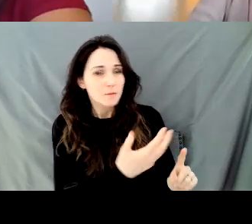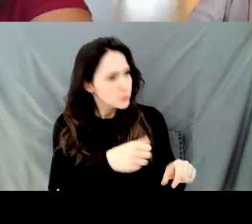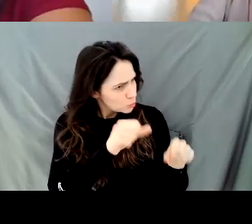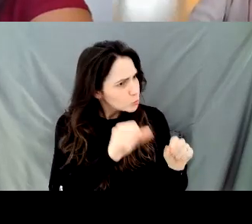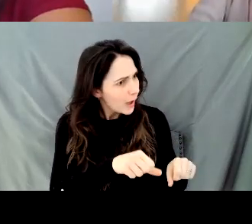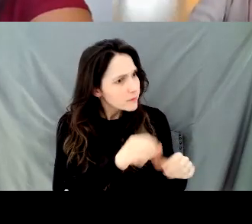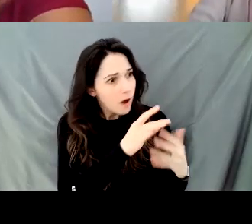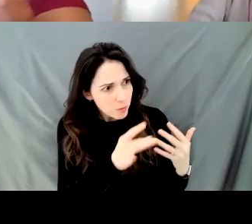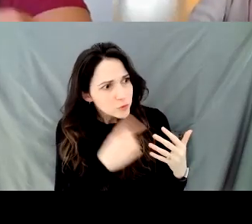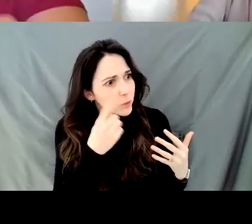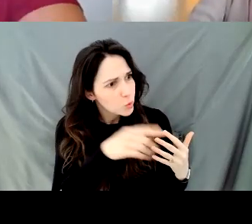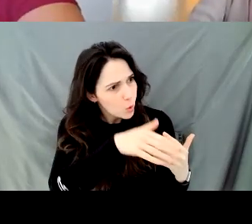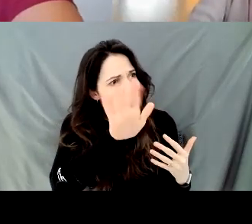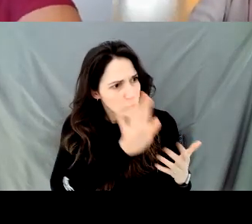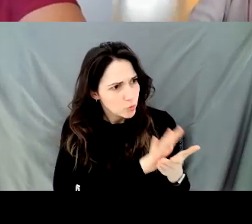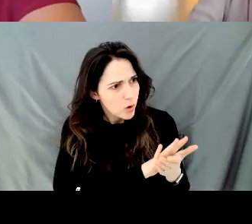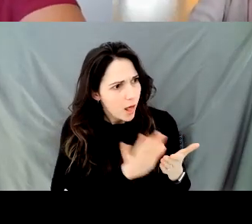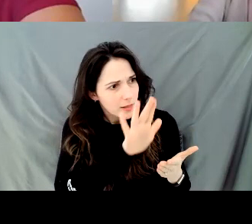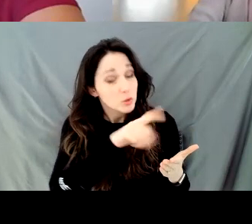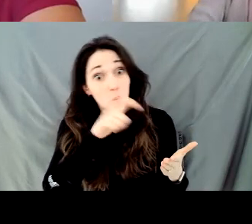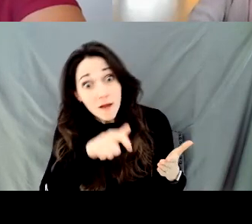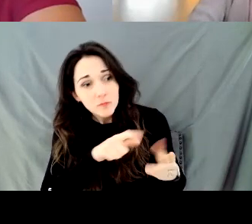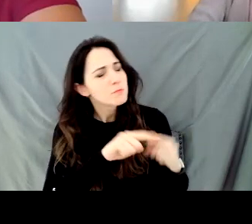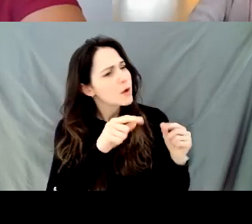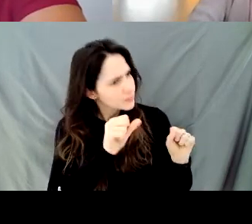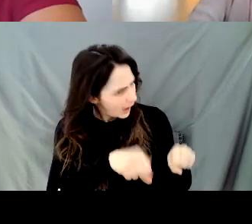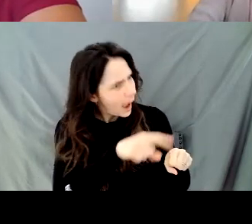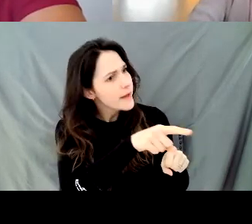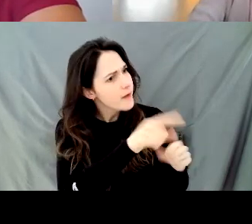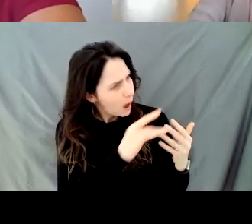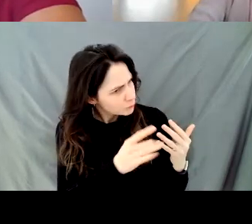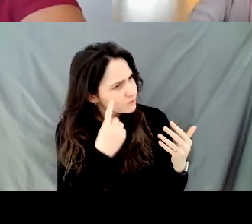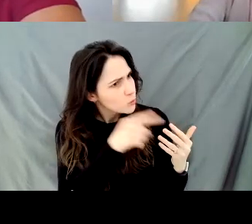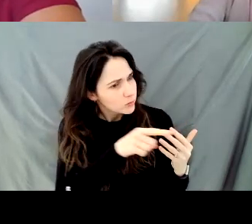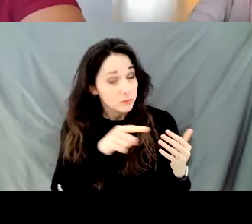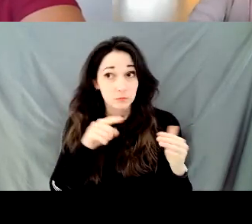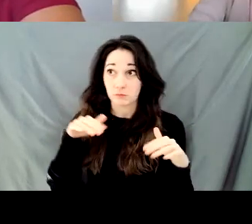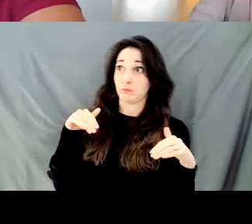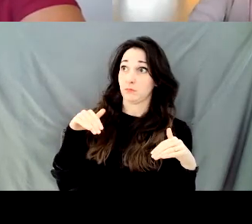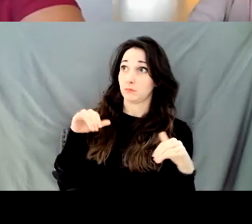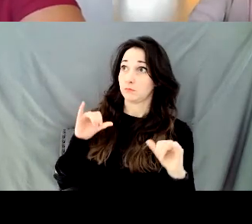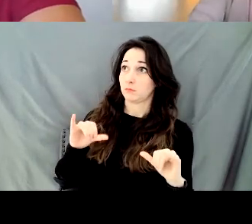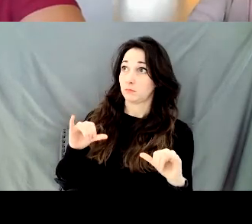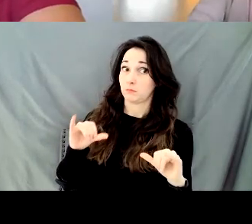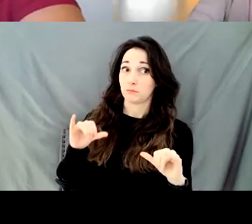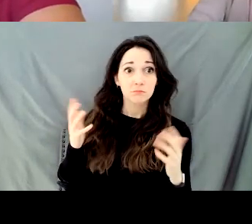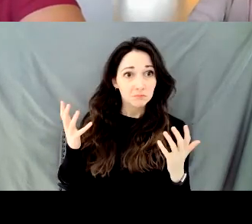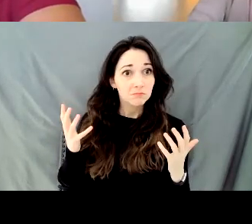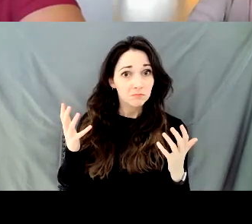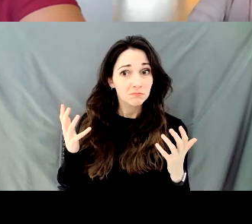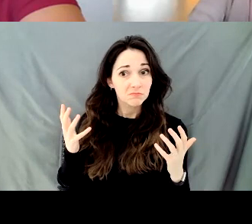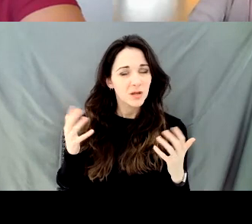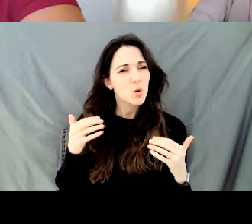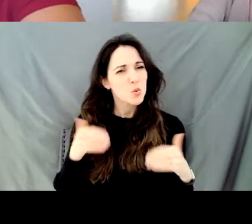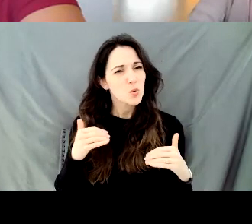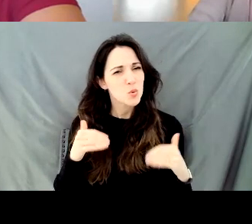were, yeah, like that was just like a weird thing to hear because they definitely feel like there's this path, right? It's hard to break